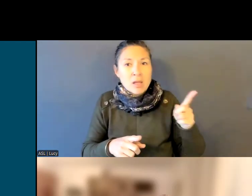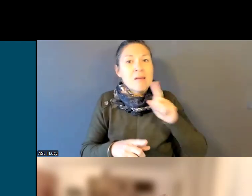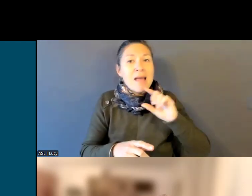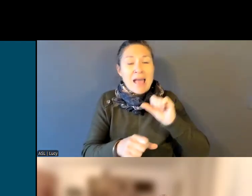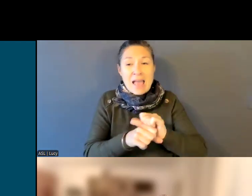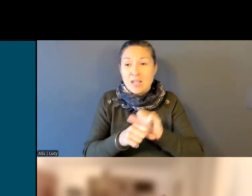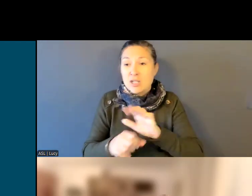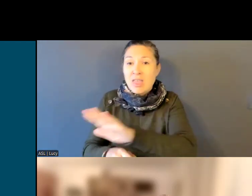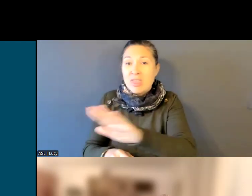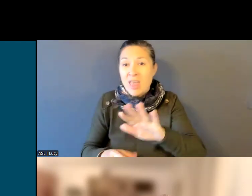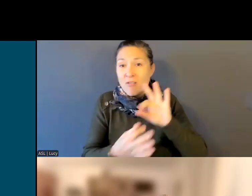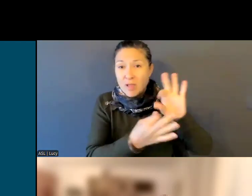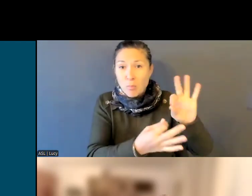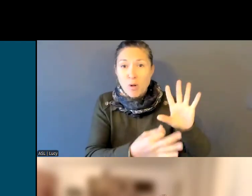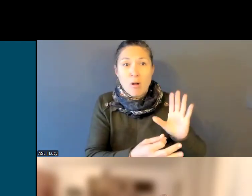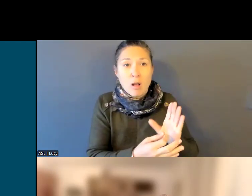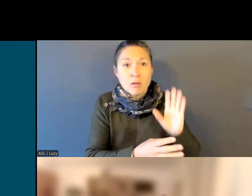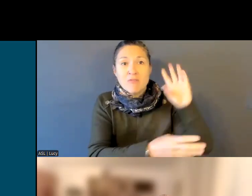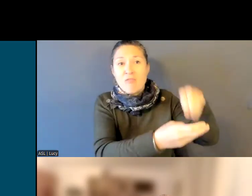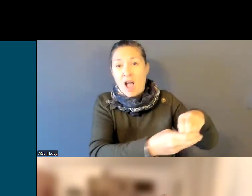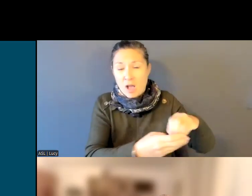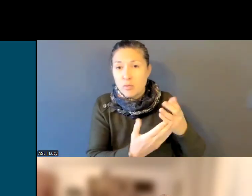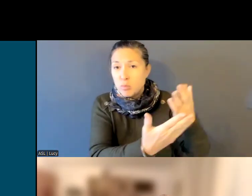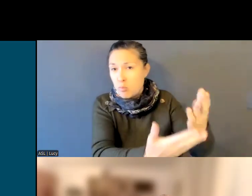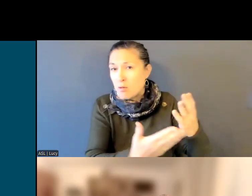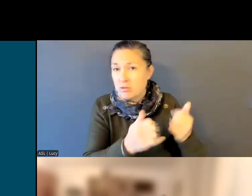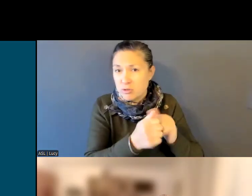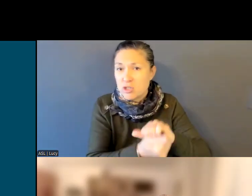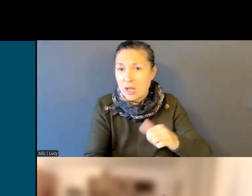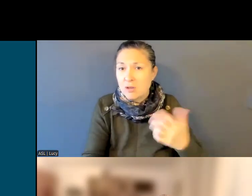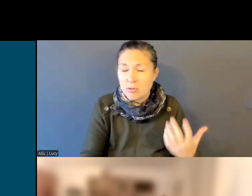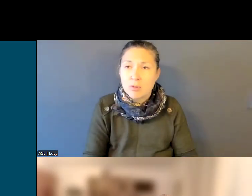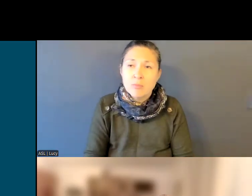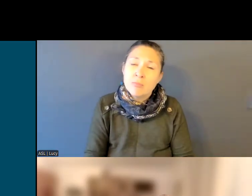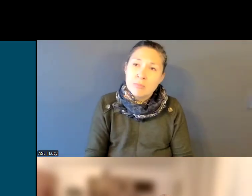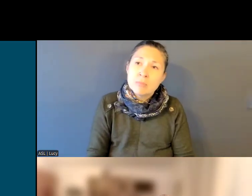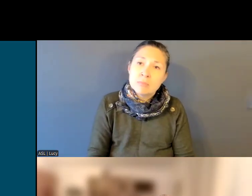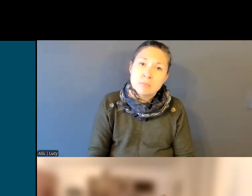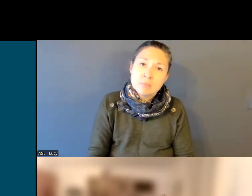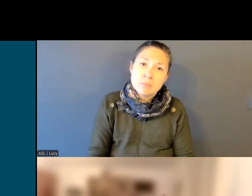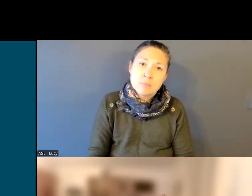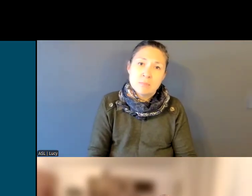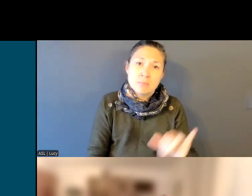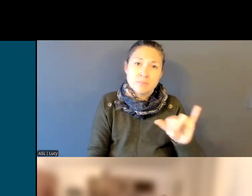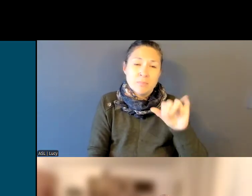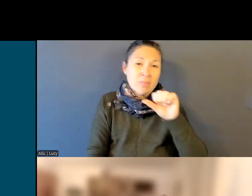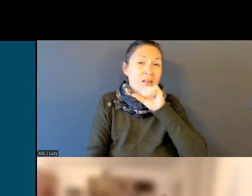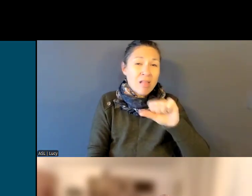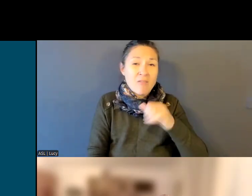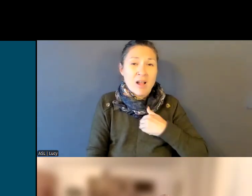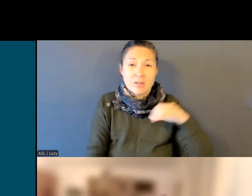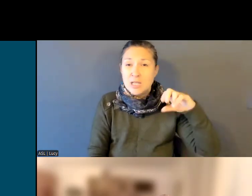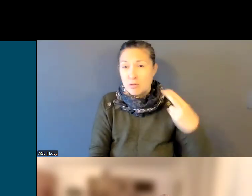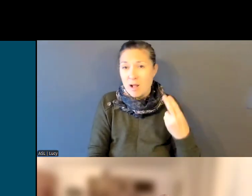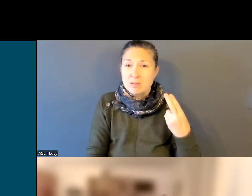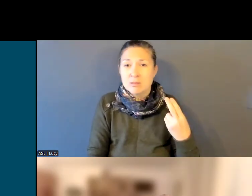actual change. And I think that, I love the idea of having a clearinghouse because it's